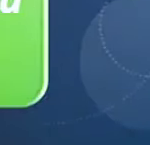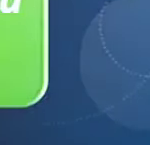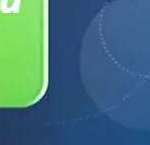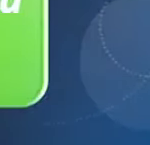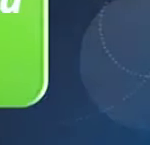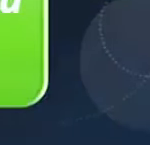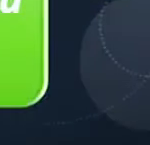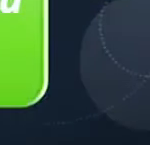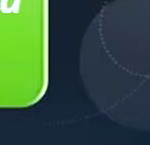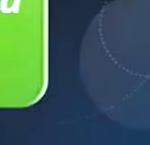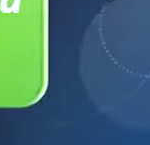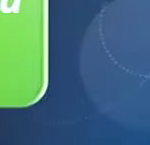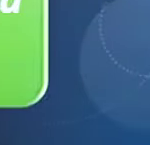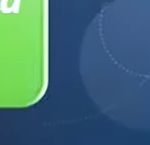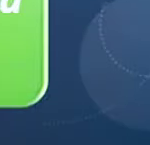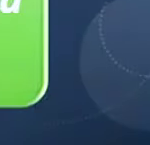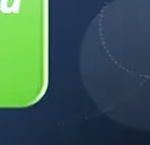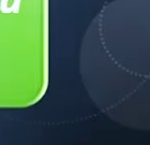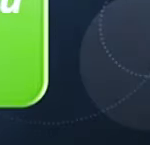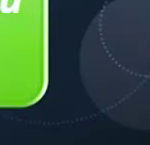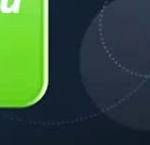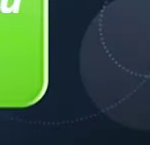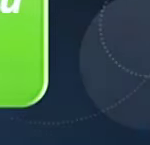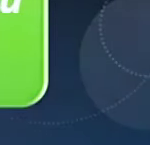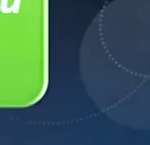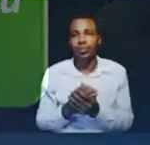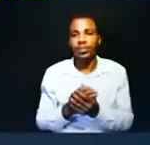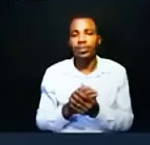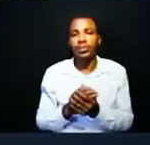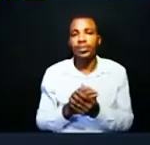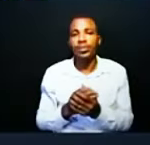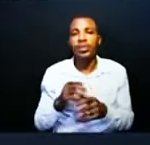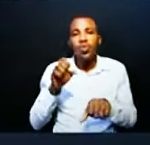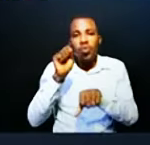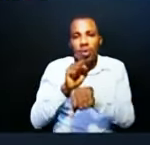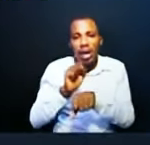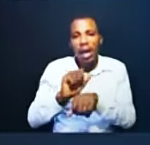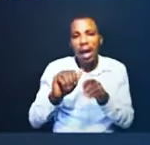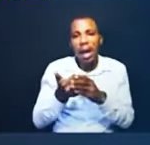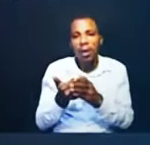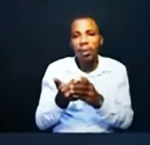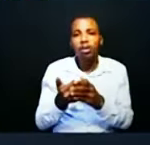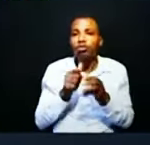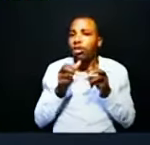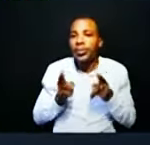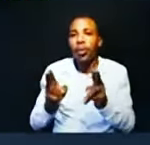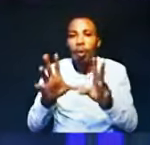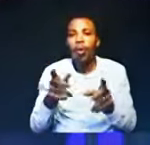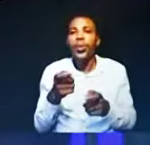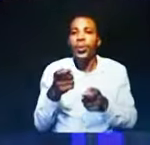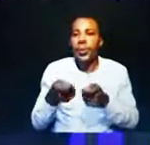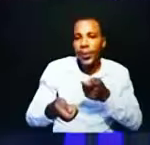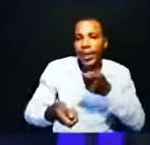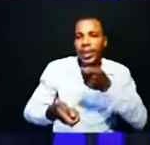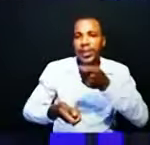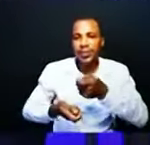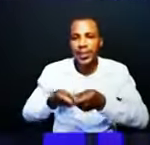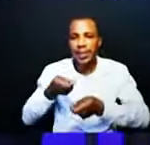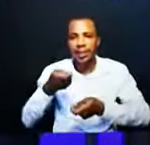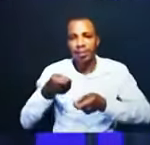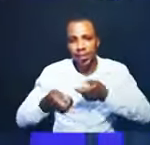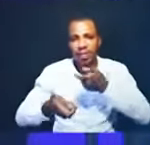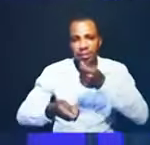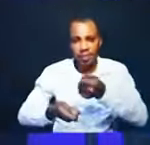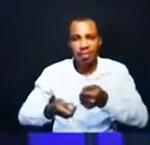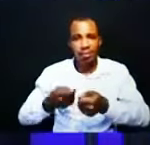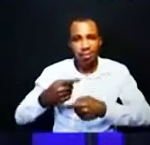Yamwajuma, cause it's our back cancer, and your own Yanko Pong cancer, a year. Little by little, work at it. Yamwajuma, Kakran Kakra. And it will be good. Now, a